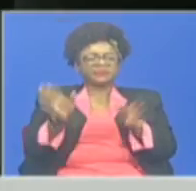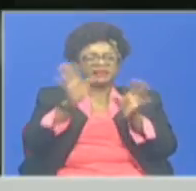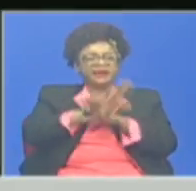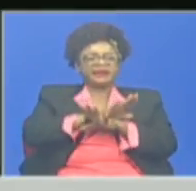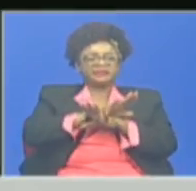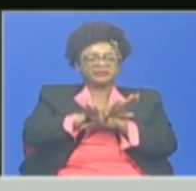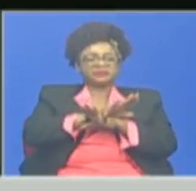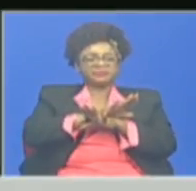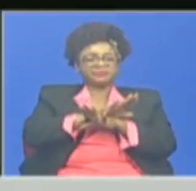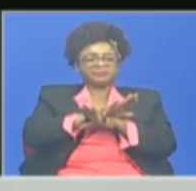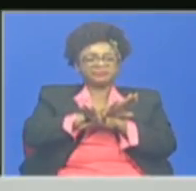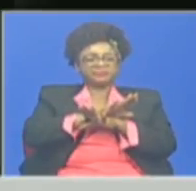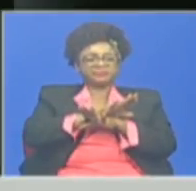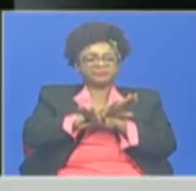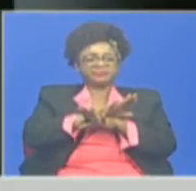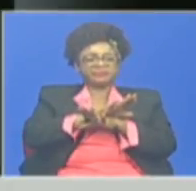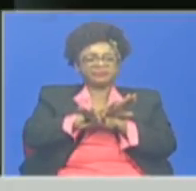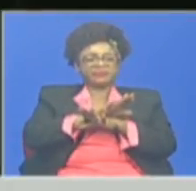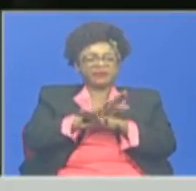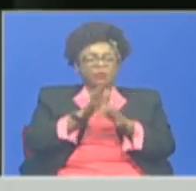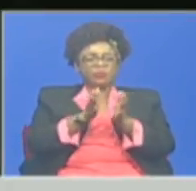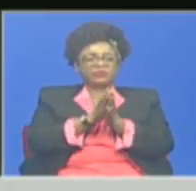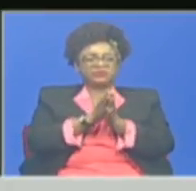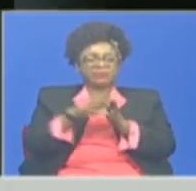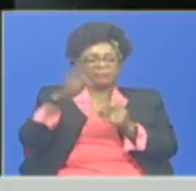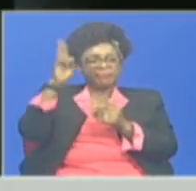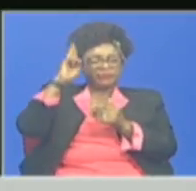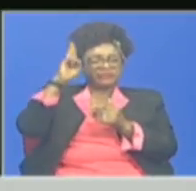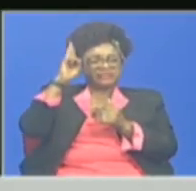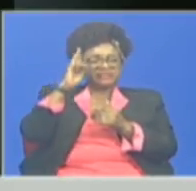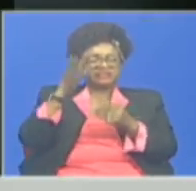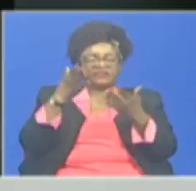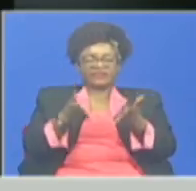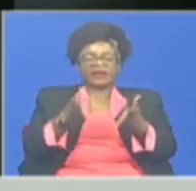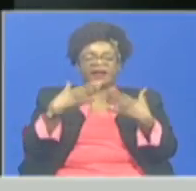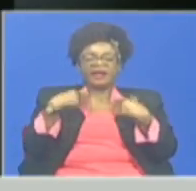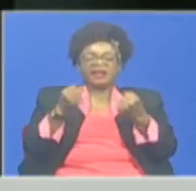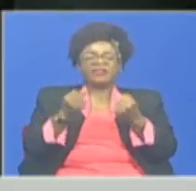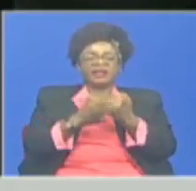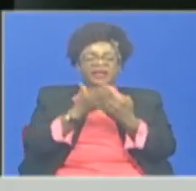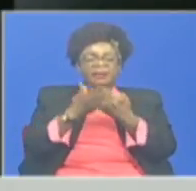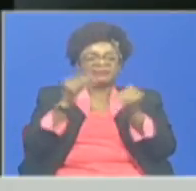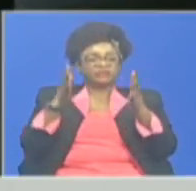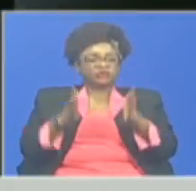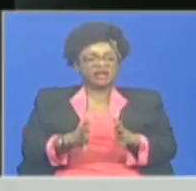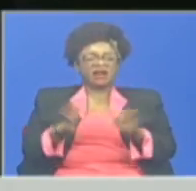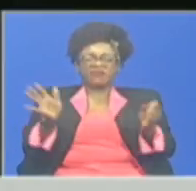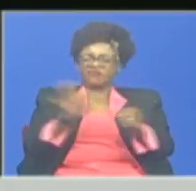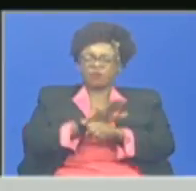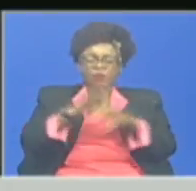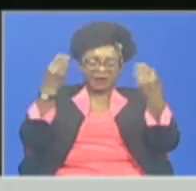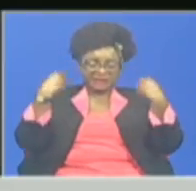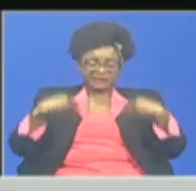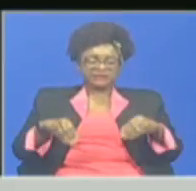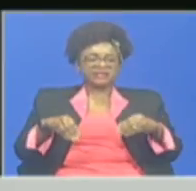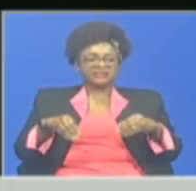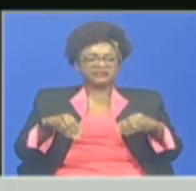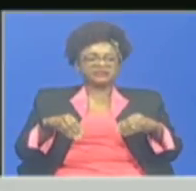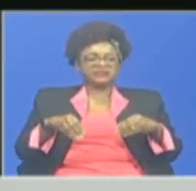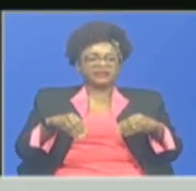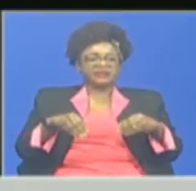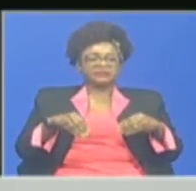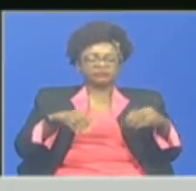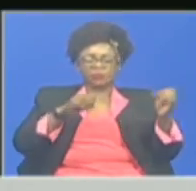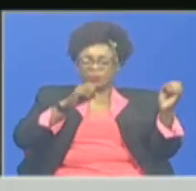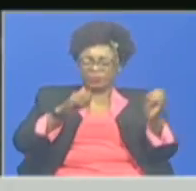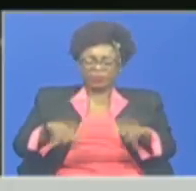the night, under the watchful eye of the police, healthcare personnel, fully kitted, hold his body draped in a body